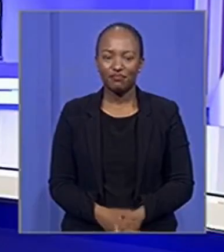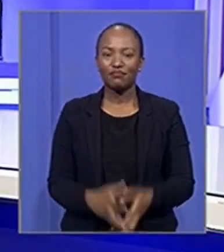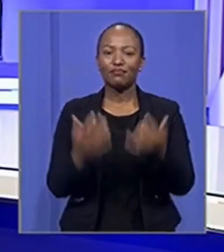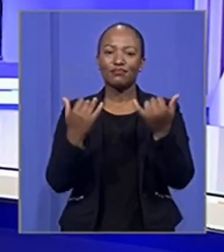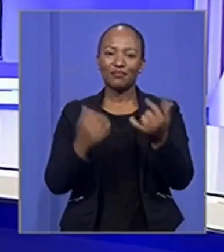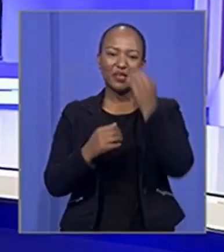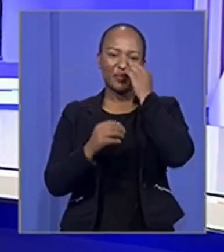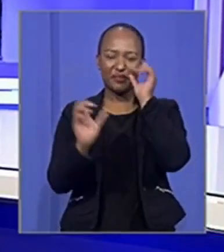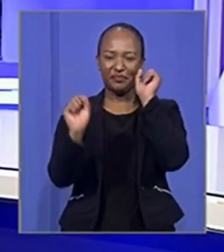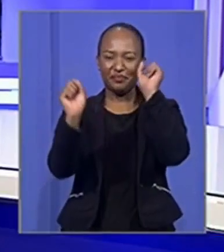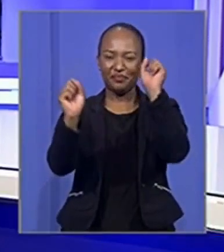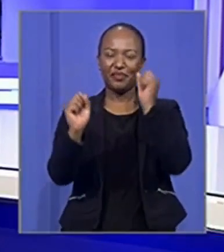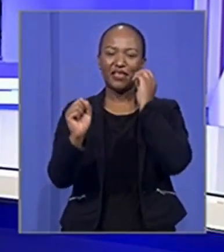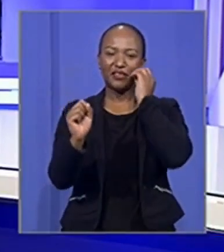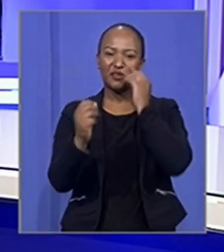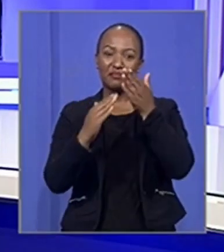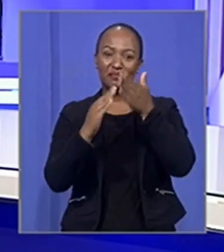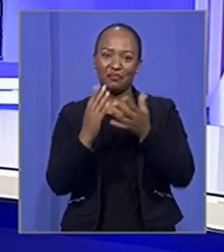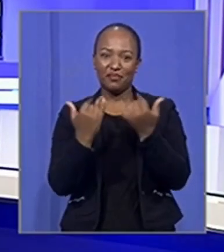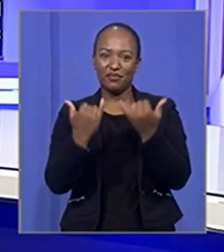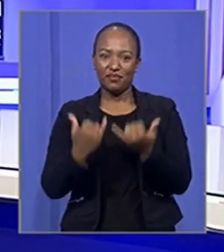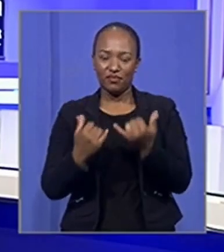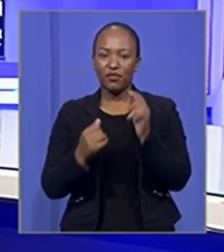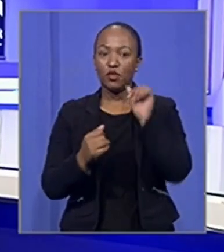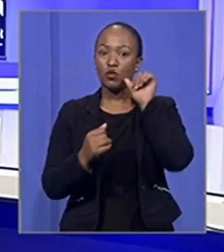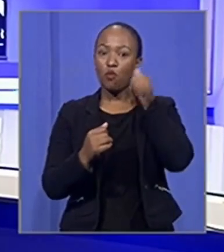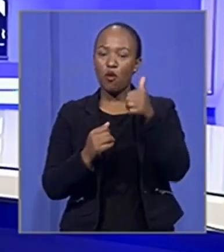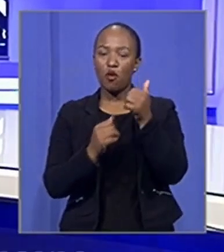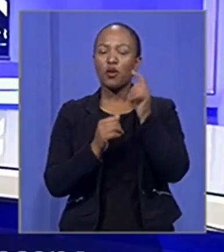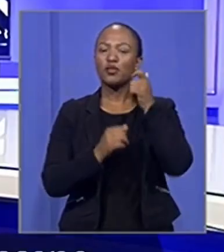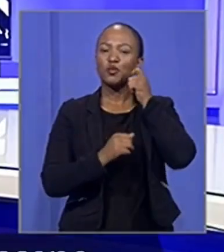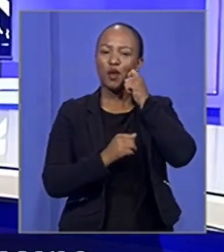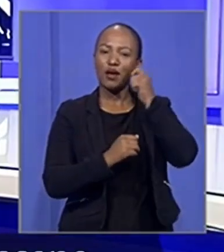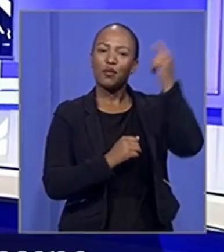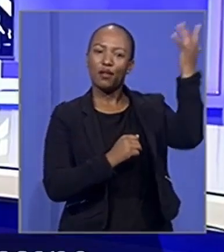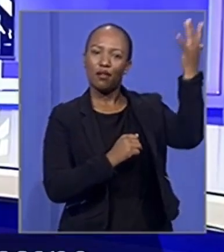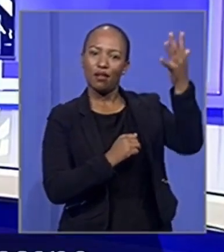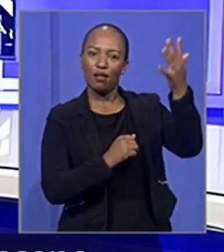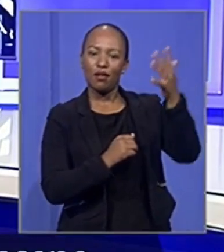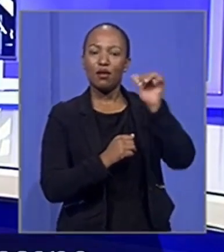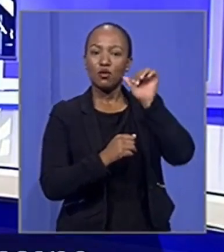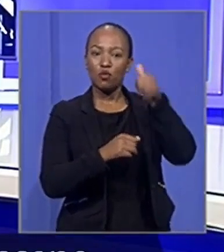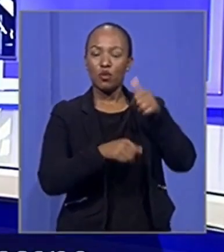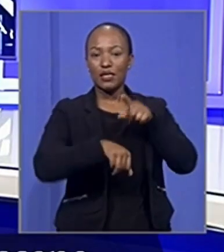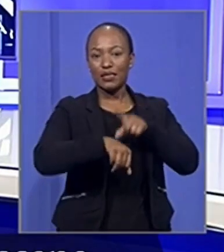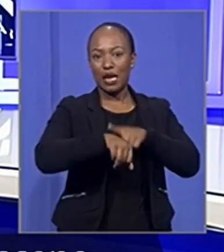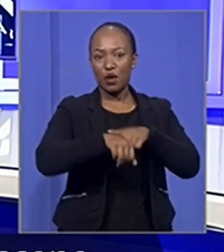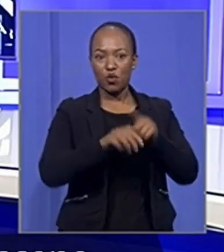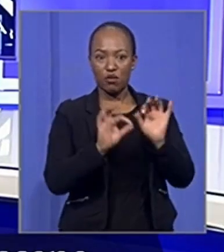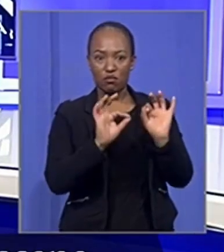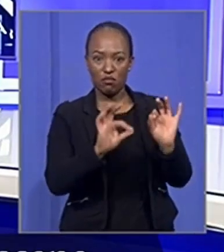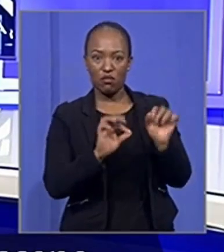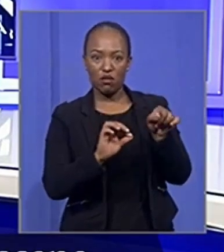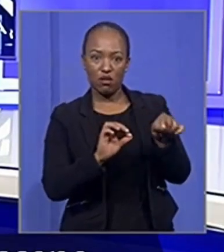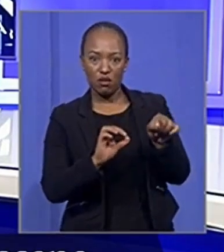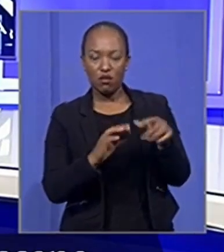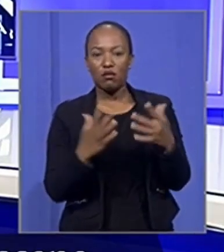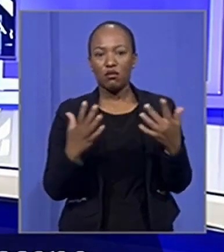Kgaso ena ya ditaba tsa Sesotho e fella mona kopana le moifo wa rona wa ditaba tsa Setswana hosane ka yona nako ena